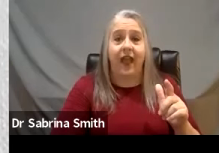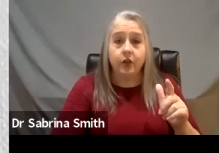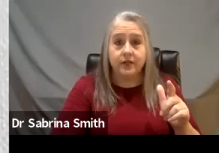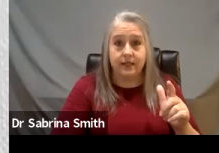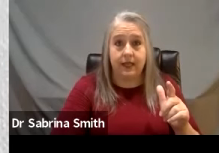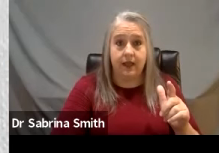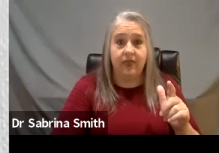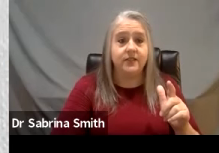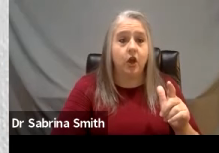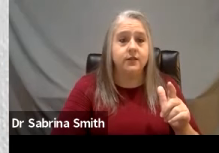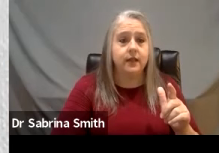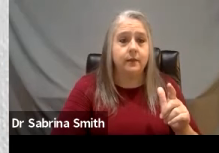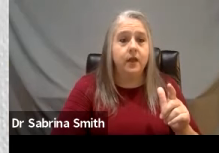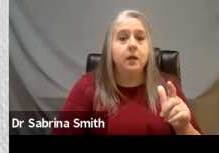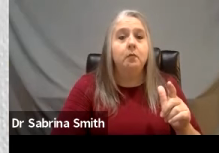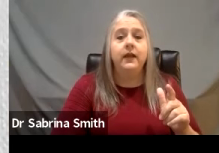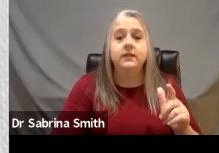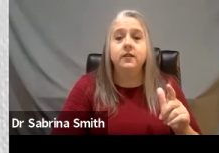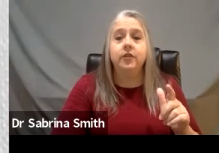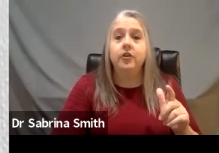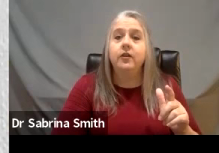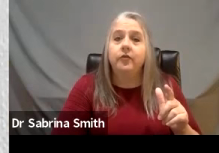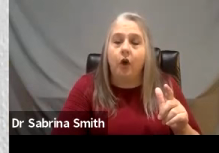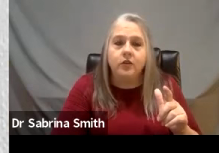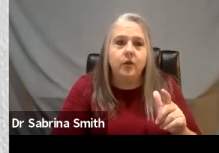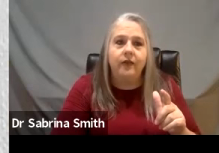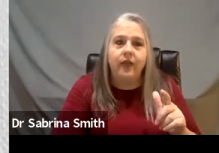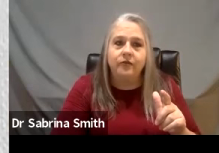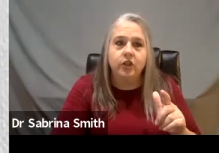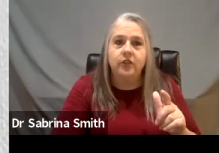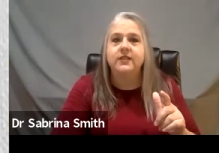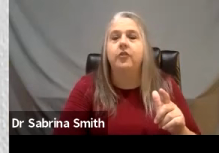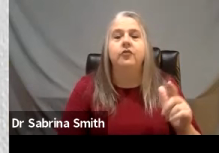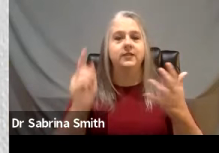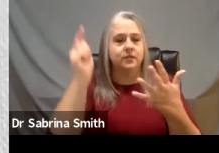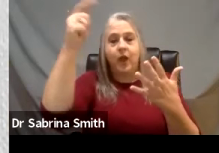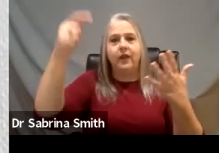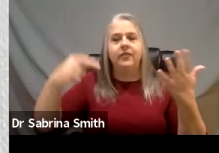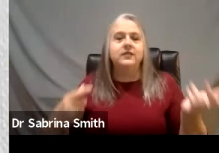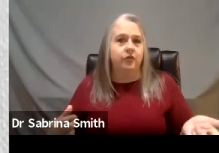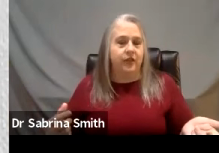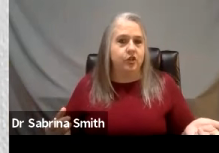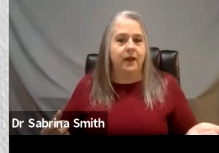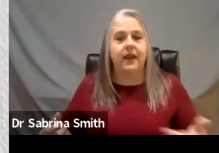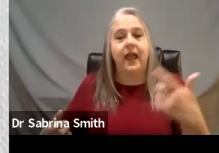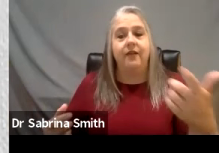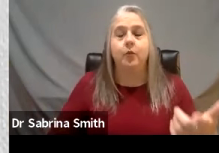have accuracy and that's awesome, but they have to look at these other things as well. And these